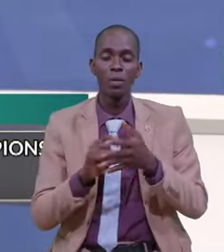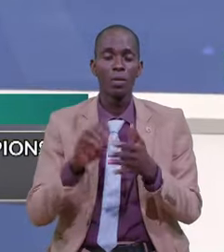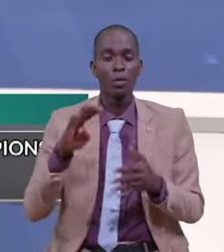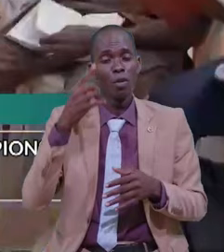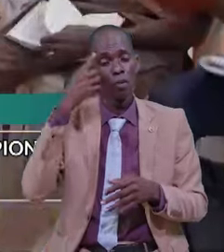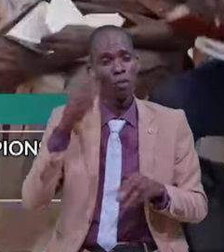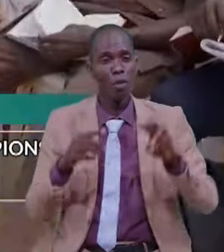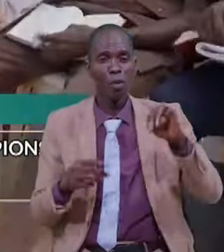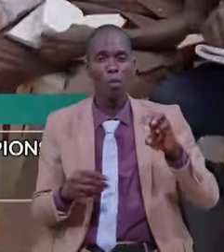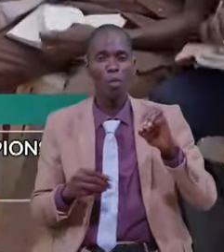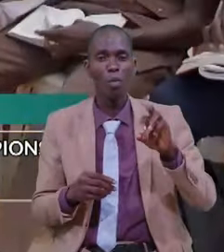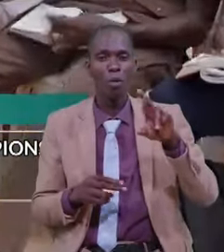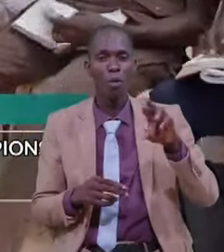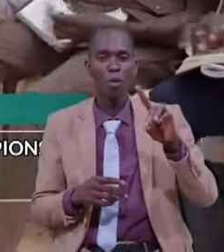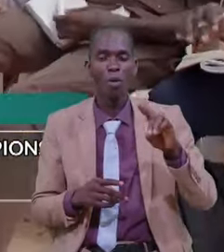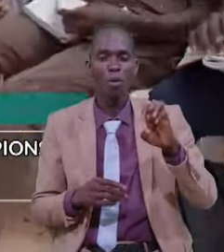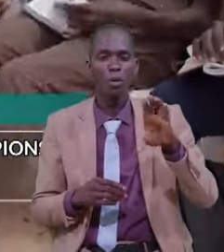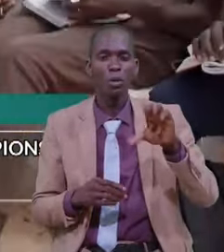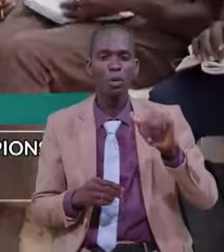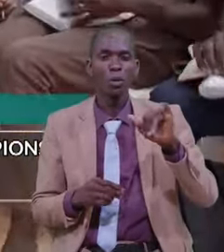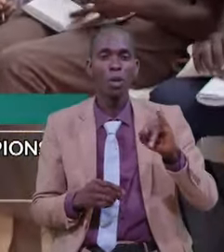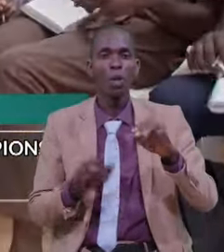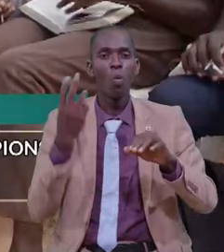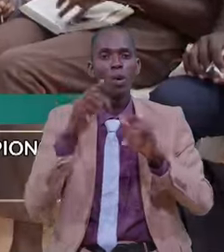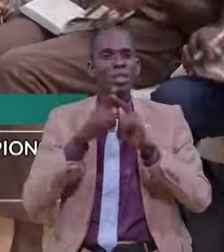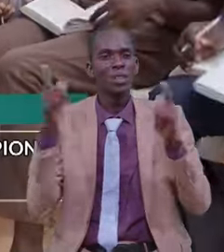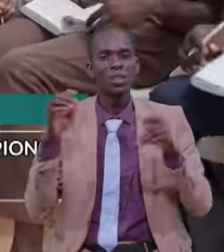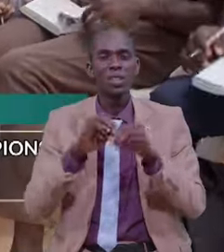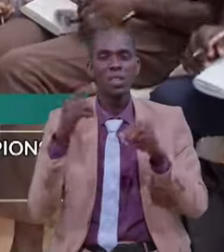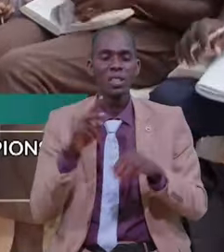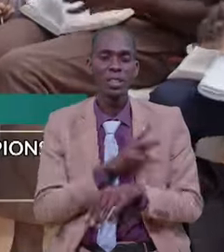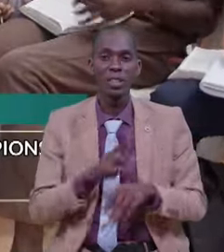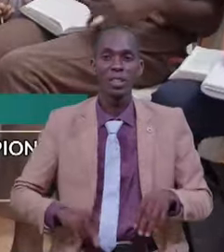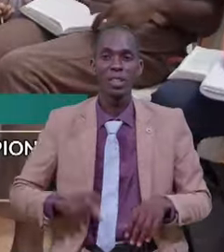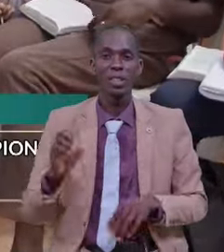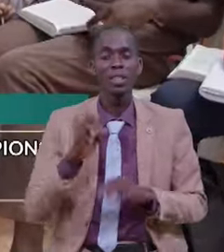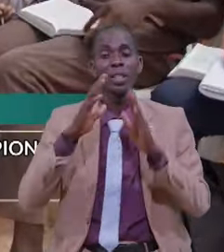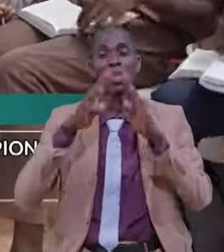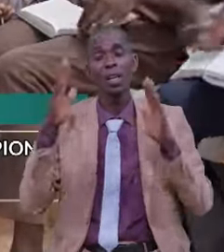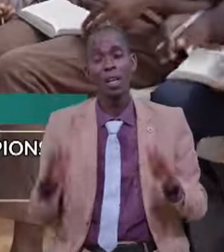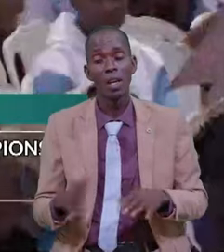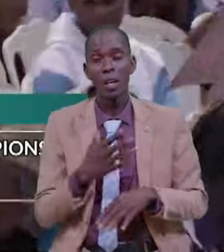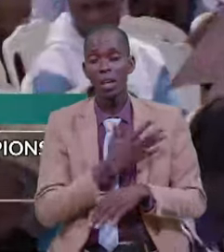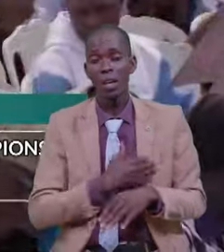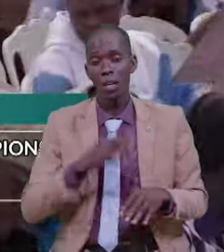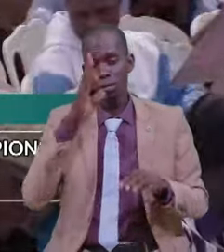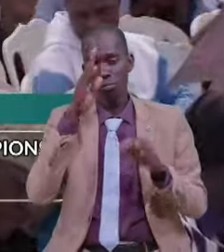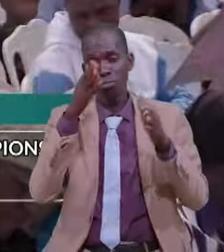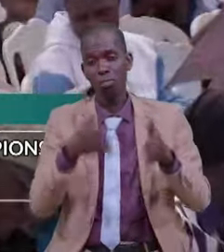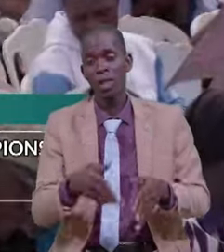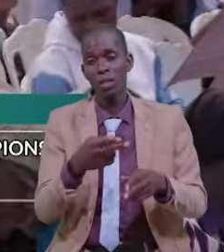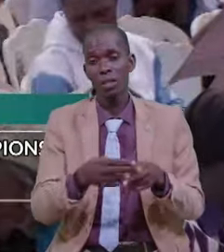great in the king's house, and his name went